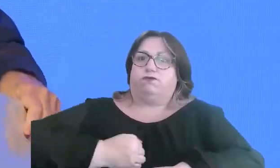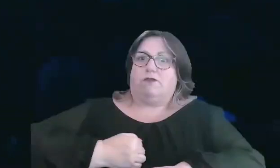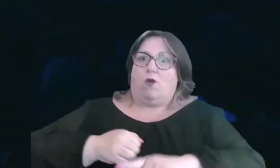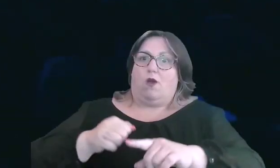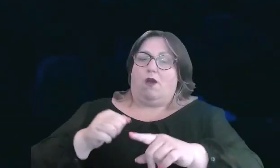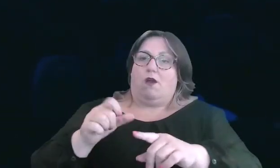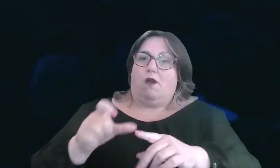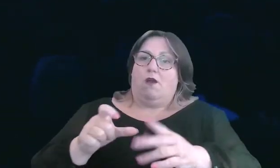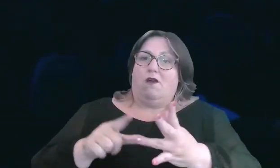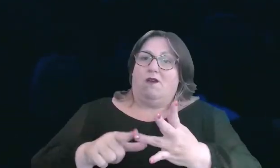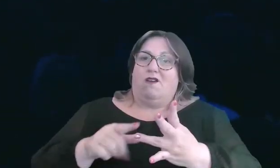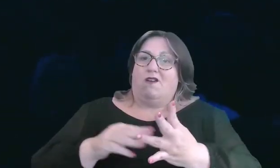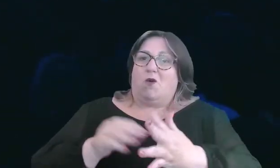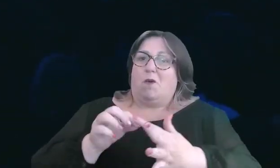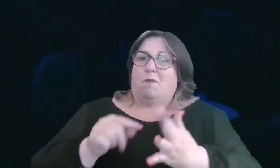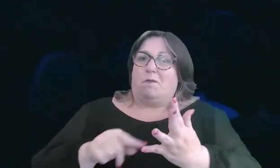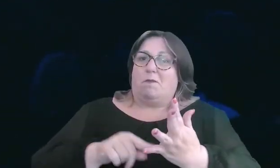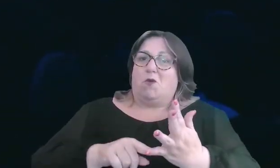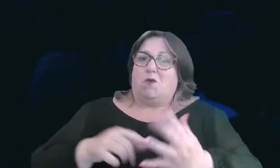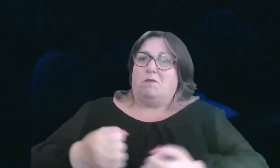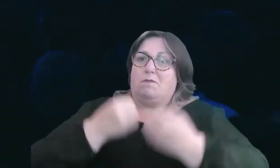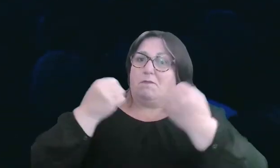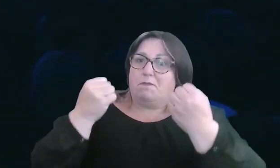is. That's a huge increase.